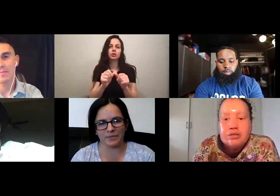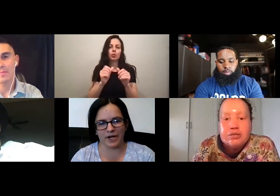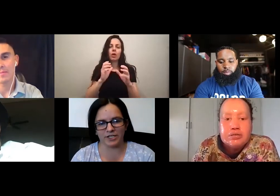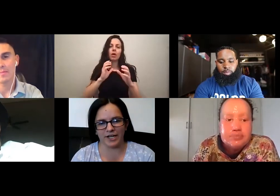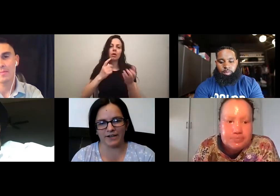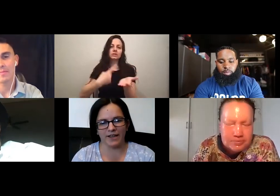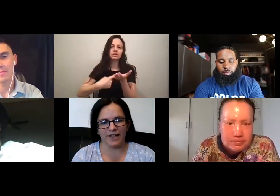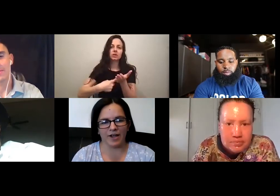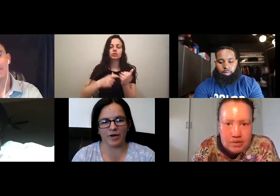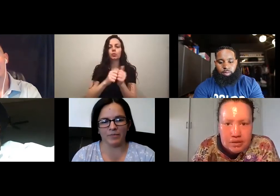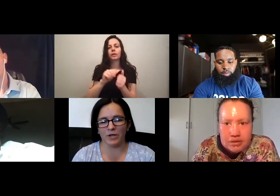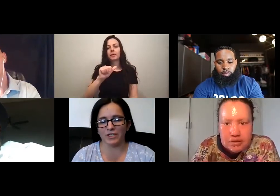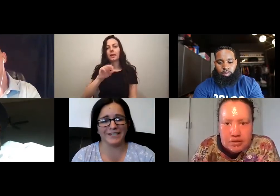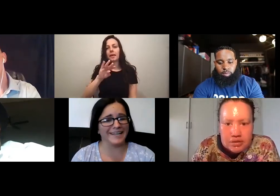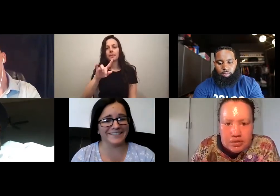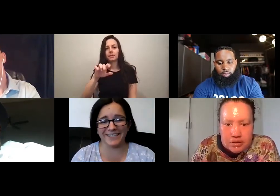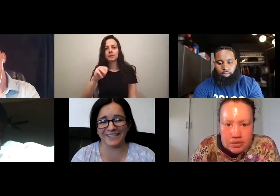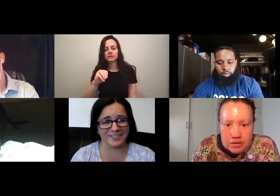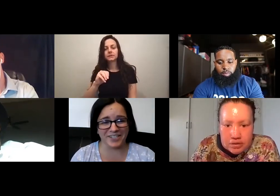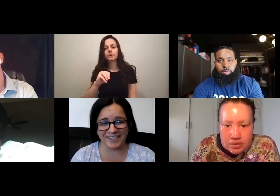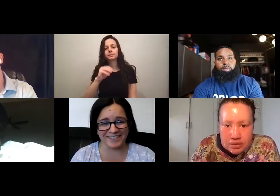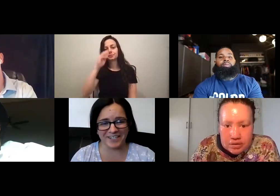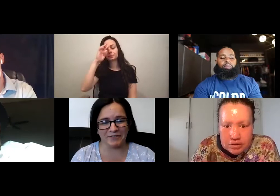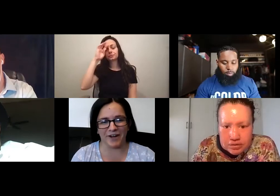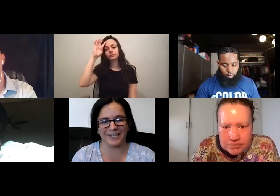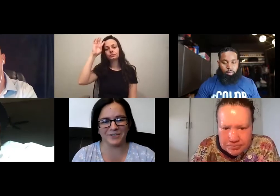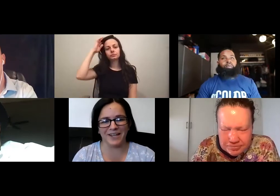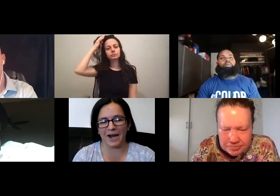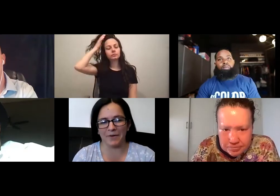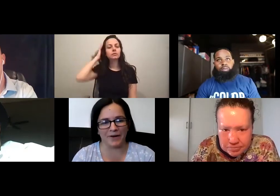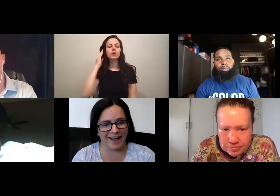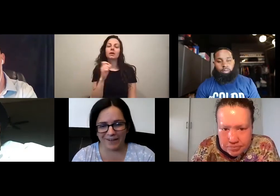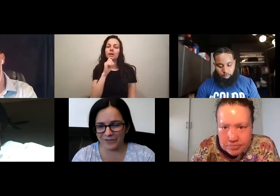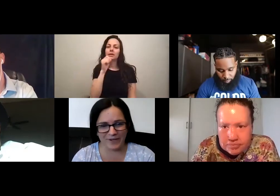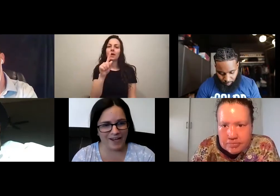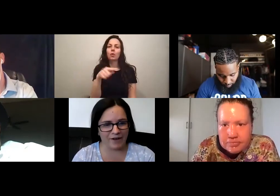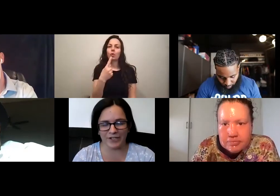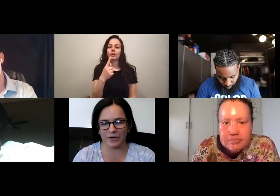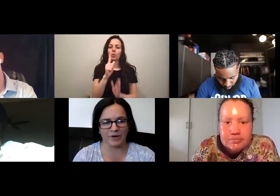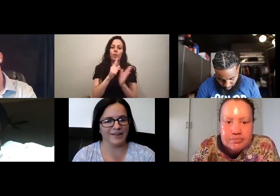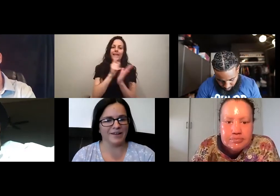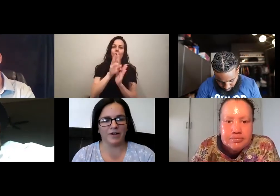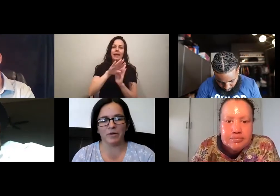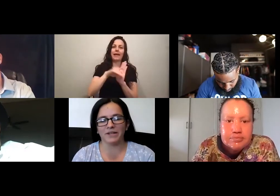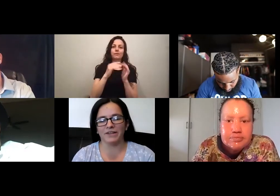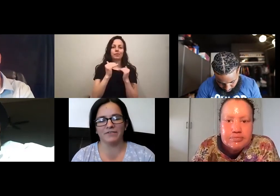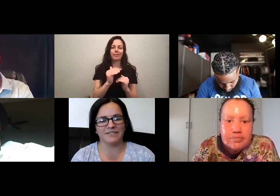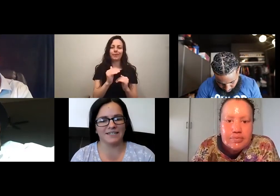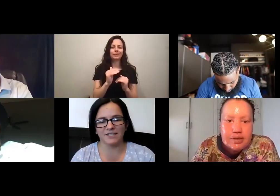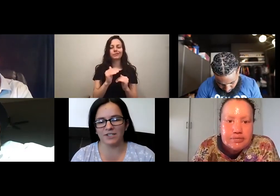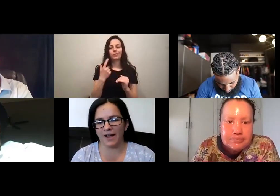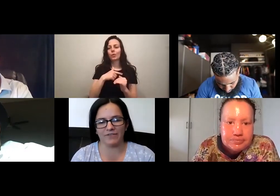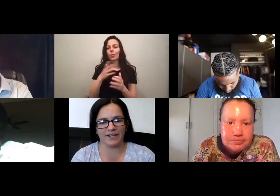and inspiration, which isn't just confined to the hour and a half that we have here. We would love